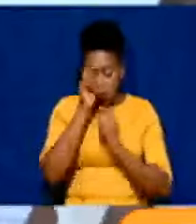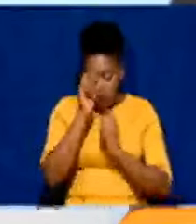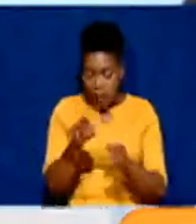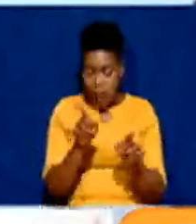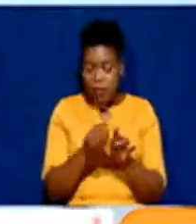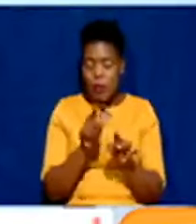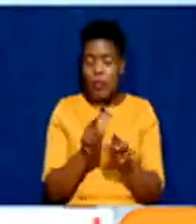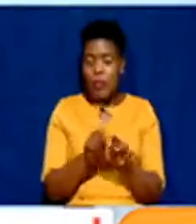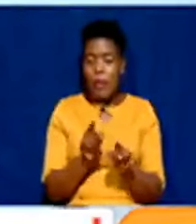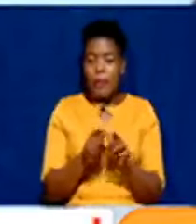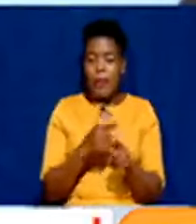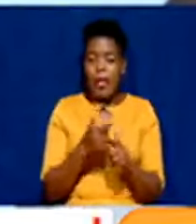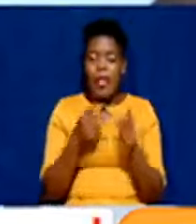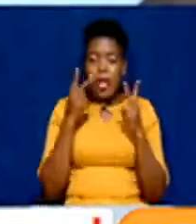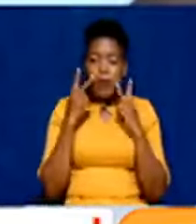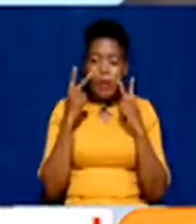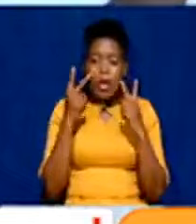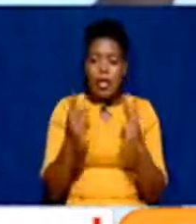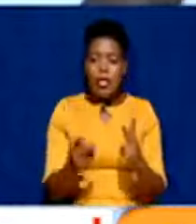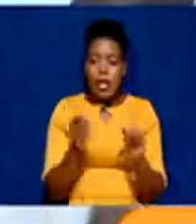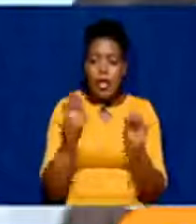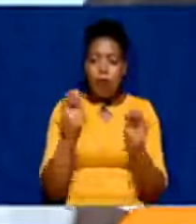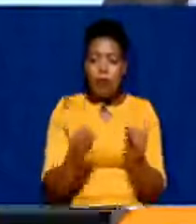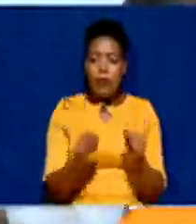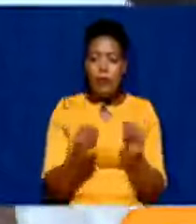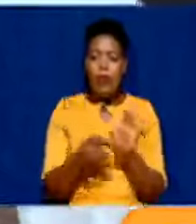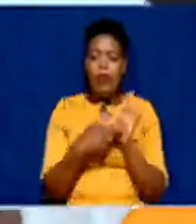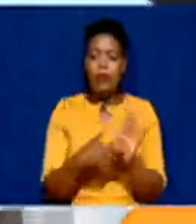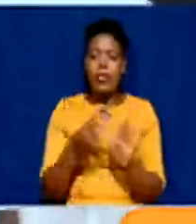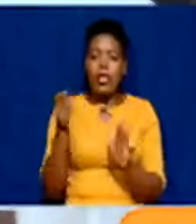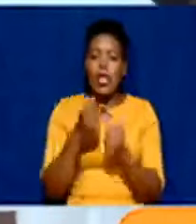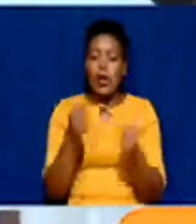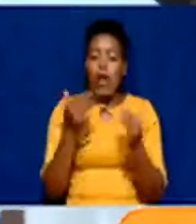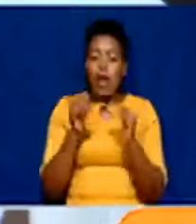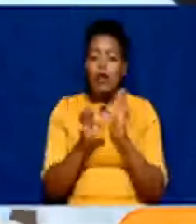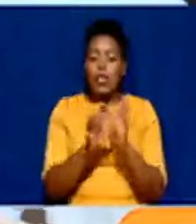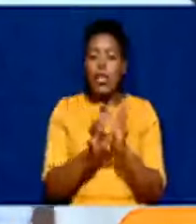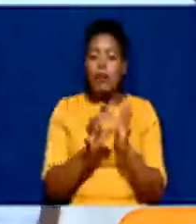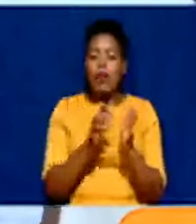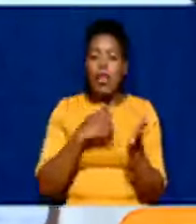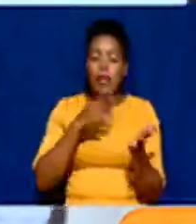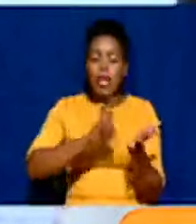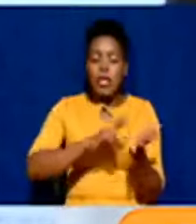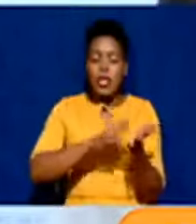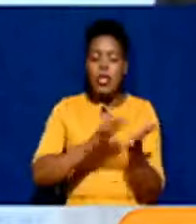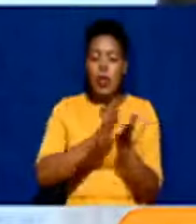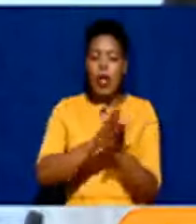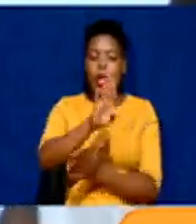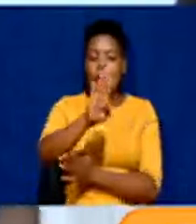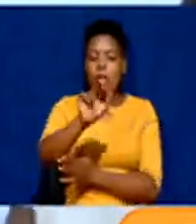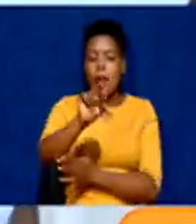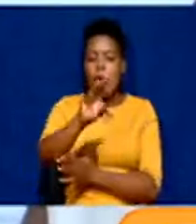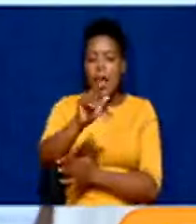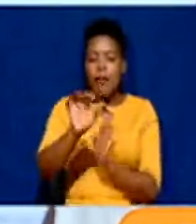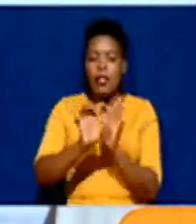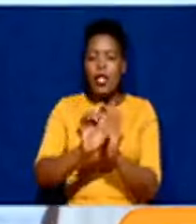nayo, basi sioni tu wakichezea hivi vilabu. Kama kwa mfano sahi wameweza kusajiliwa na timu ya Bandari kama William Gitamu.